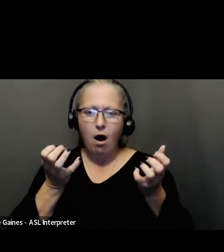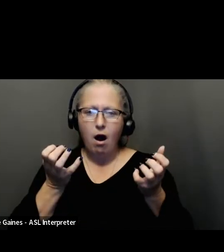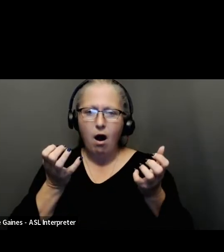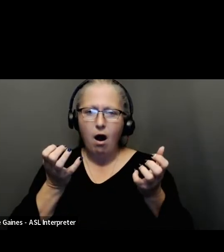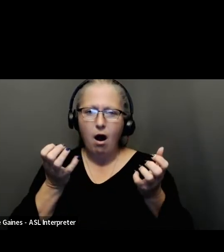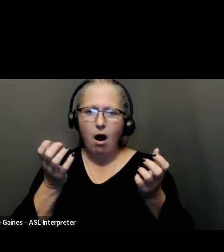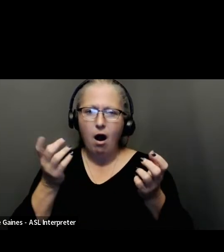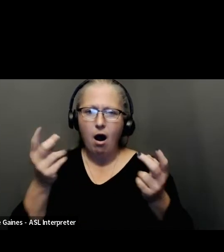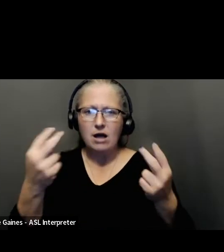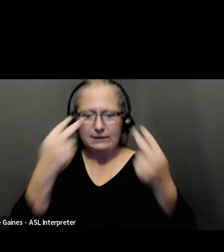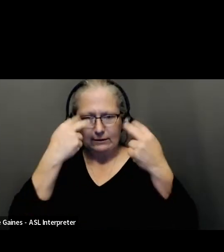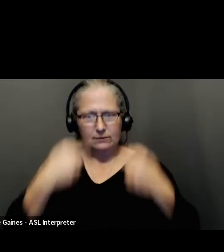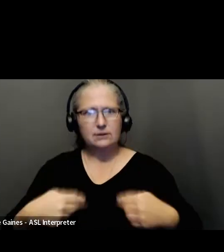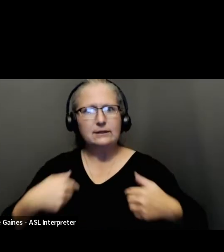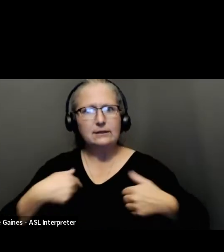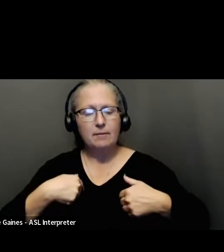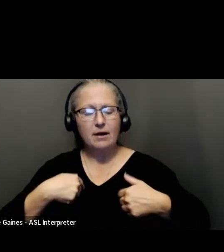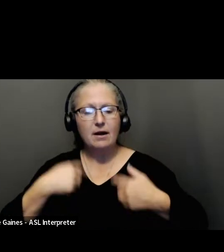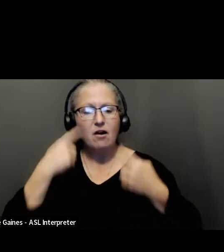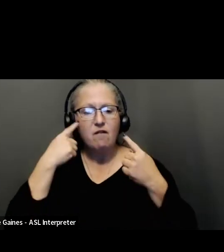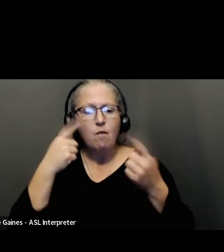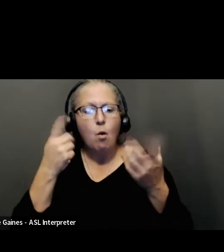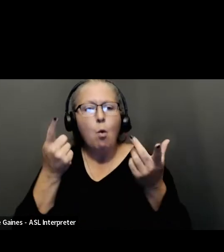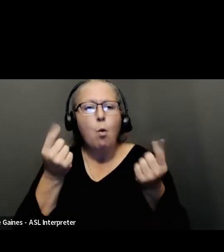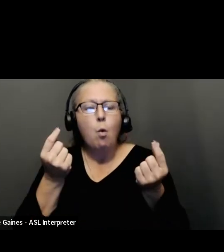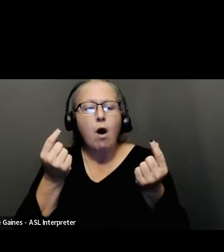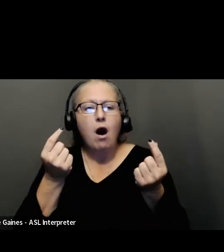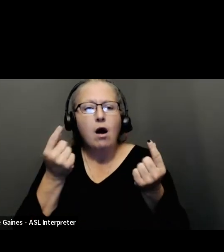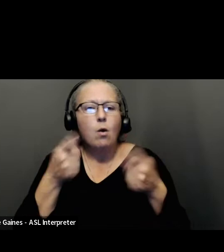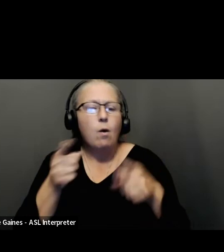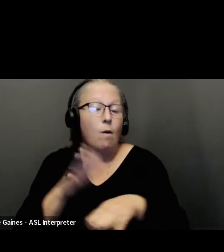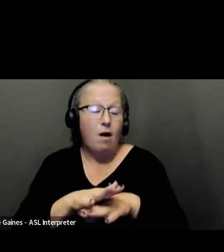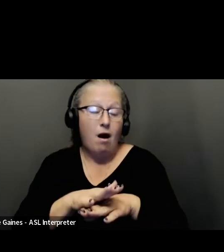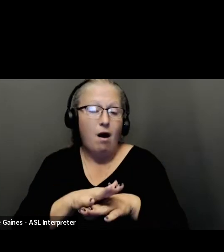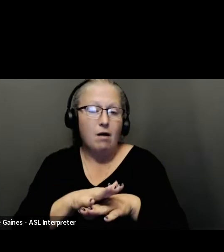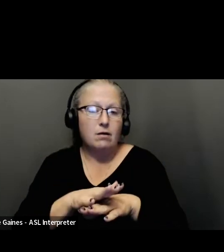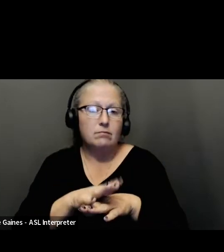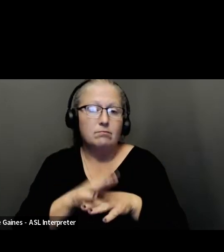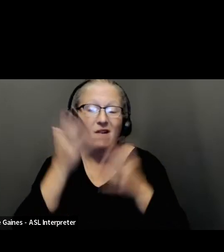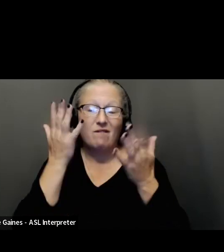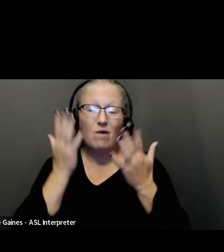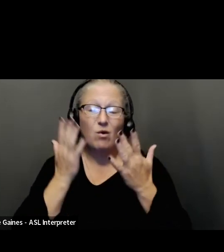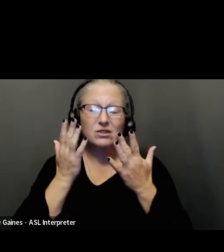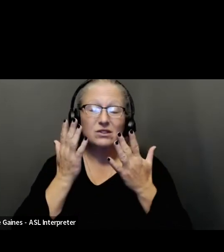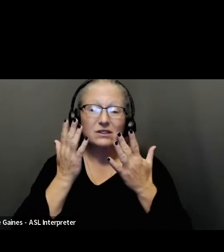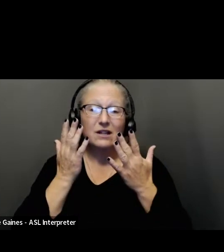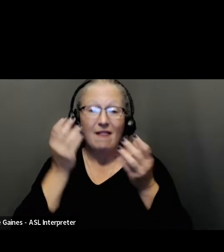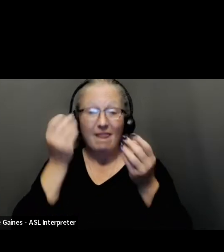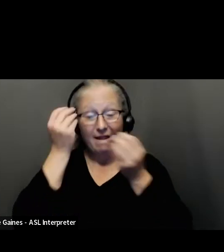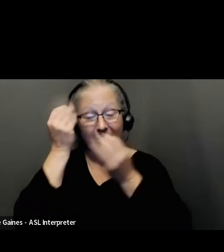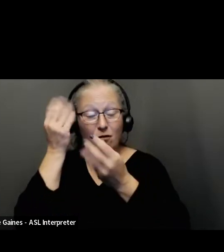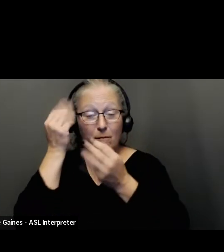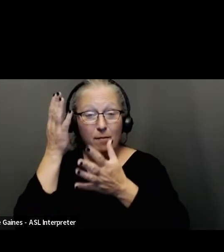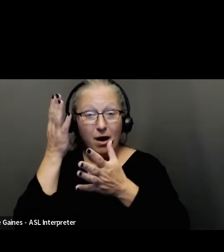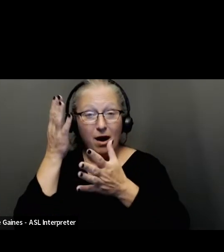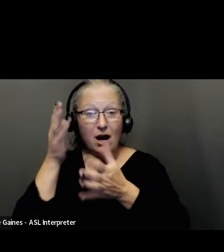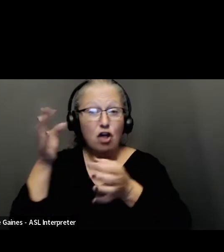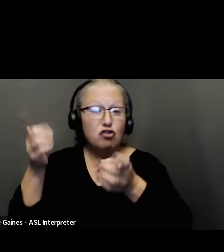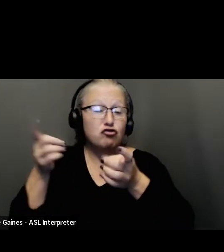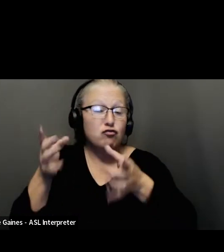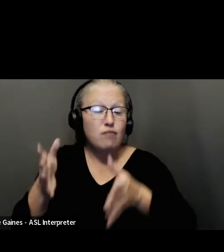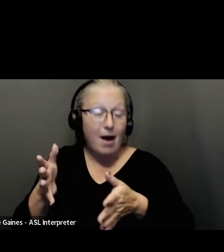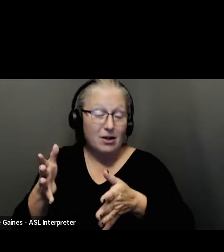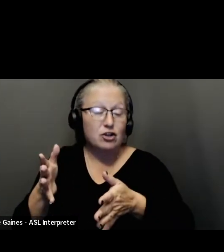seen for what's been going on. Unfortunately, the information the director